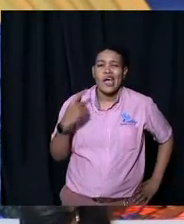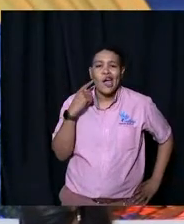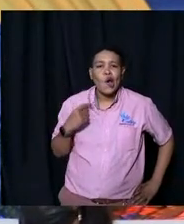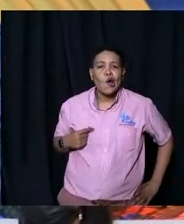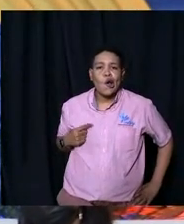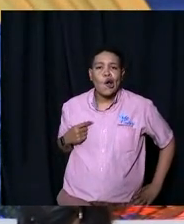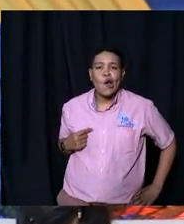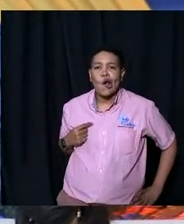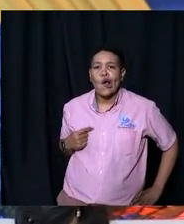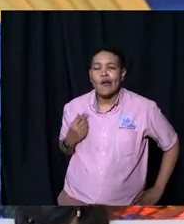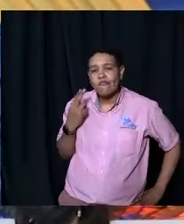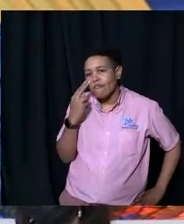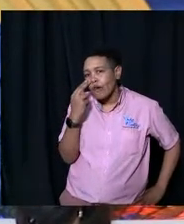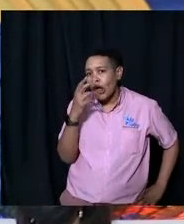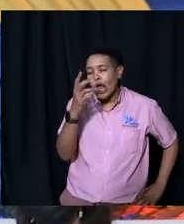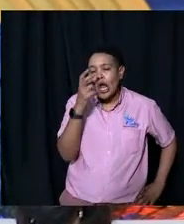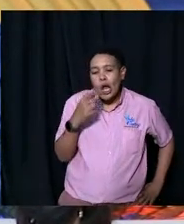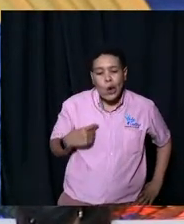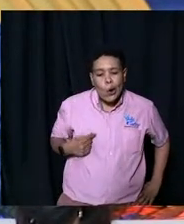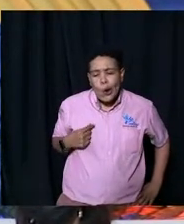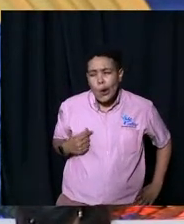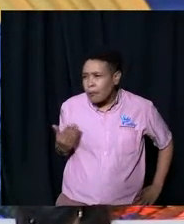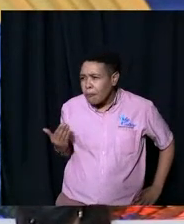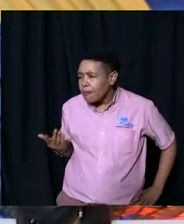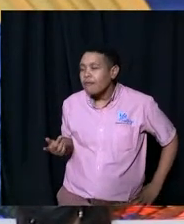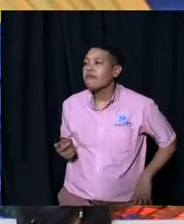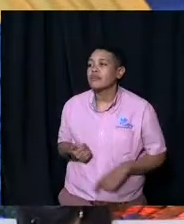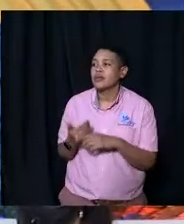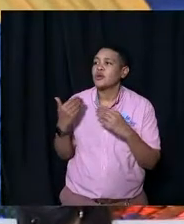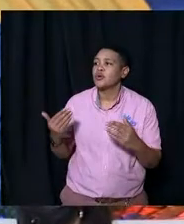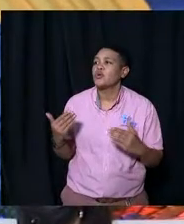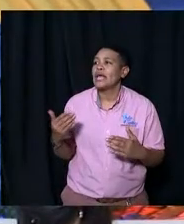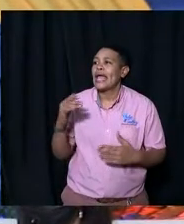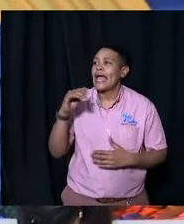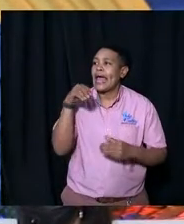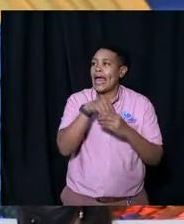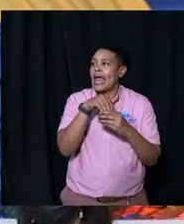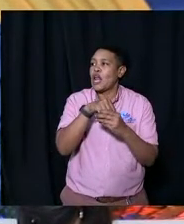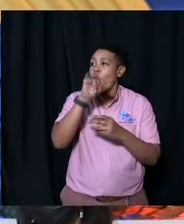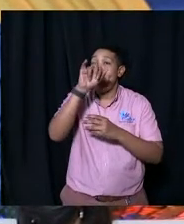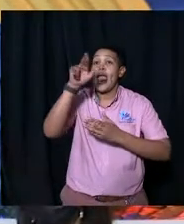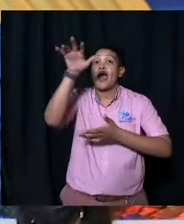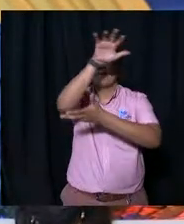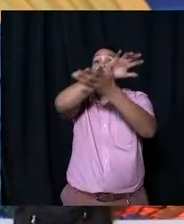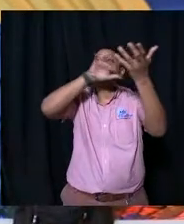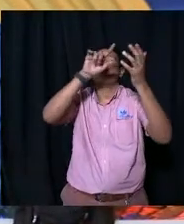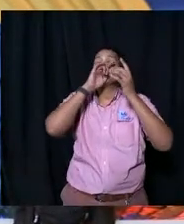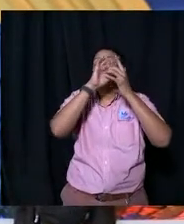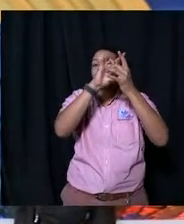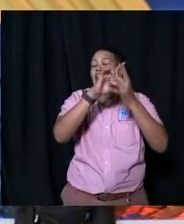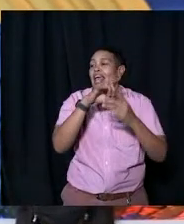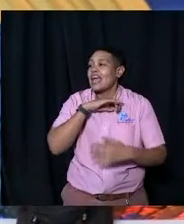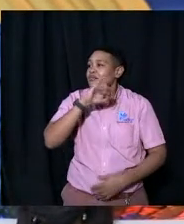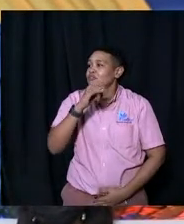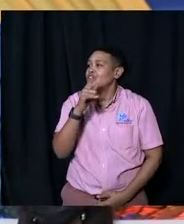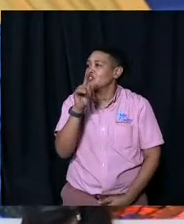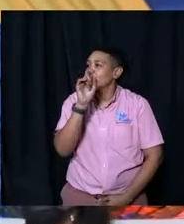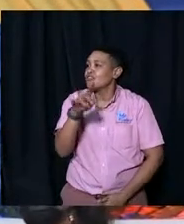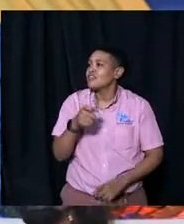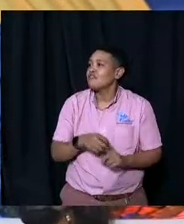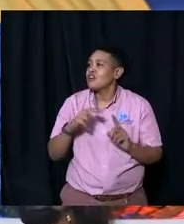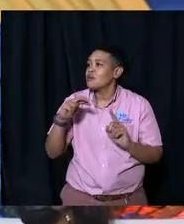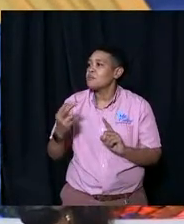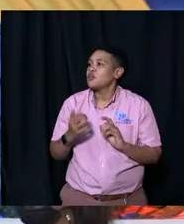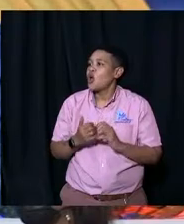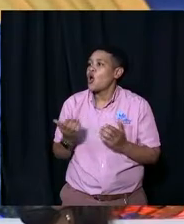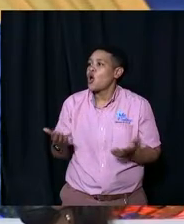Go ahead, please. Right, so I do believe that question is indoor air pollution related. I'm just thinking from the context of how it